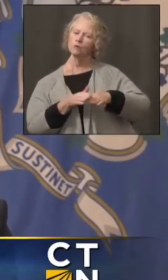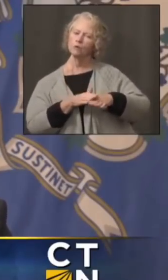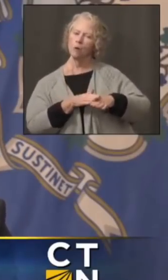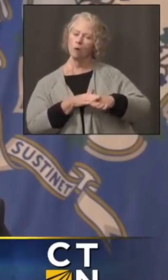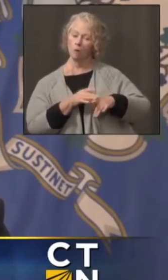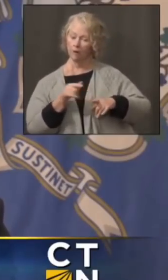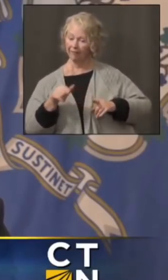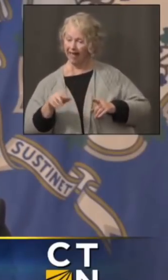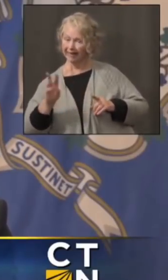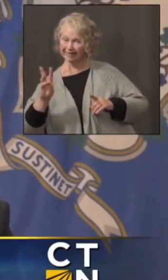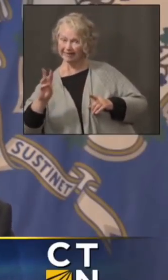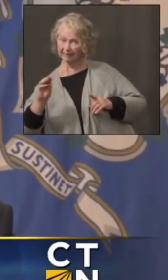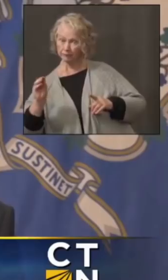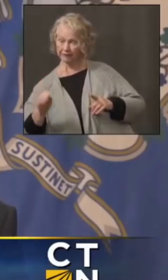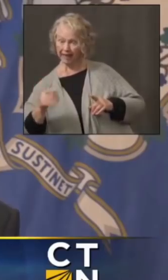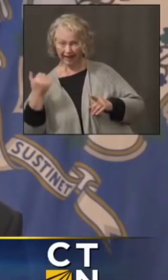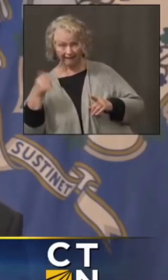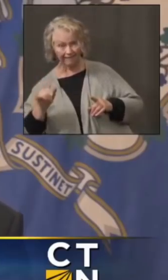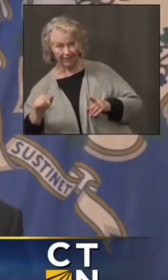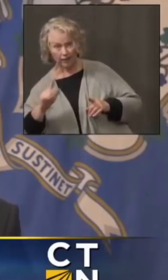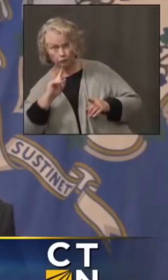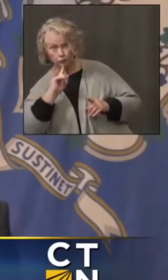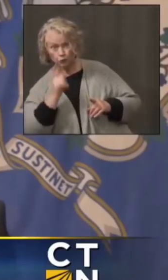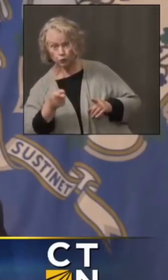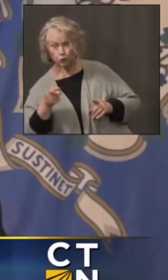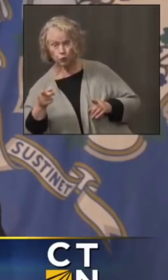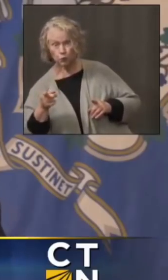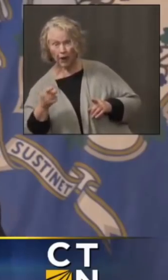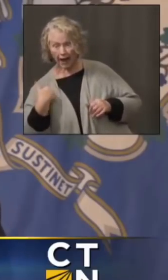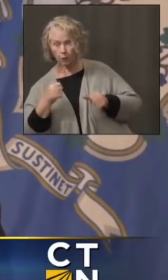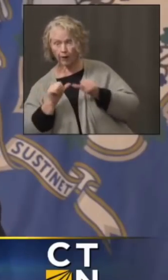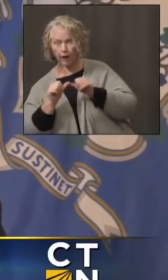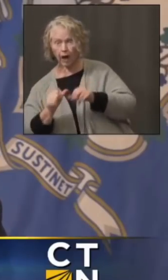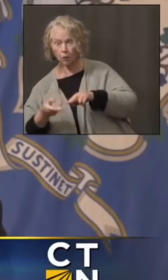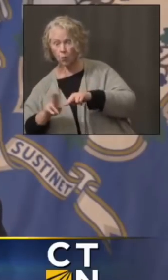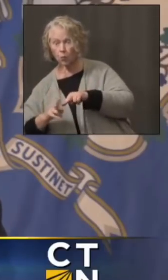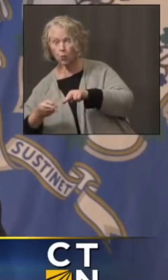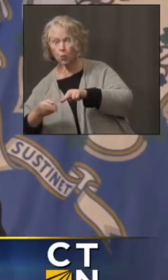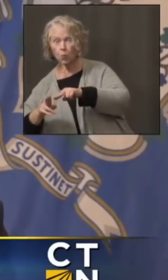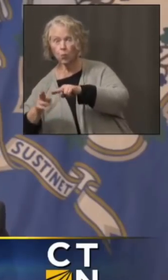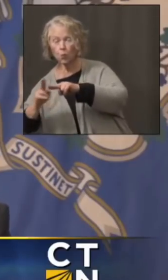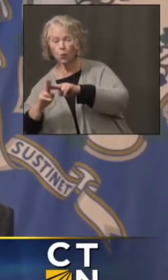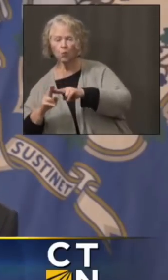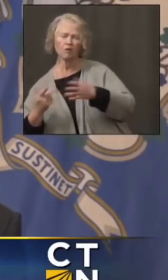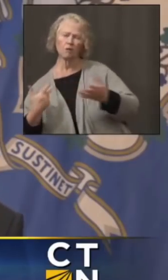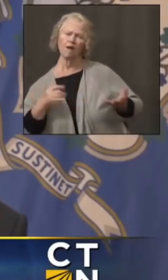for real and not an aberration, it looks like it's part of a trend. This is something we got to